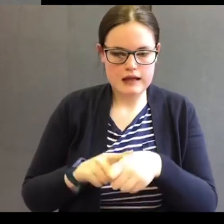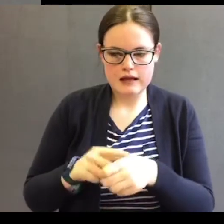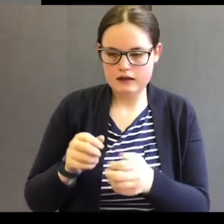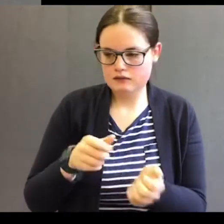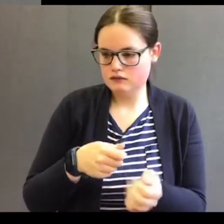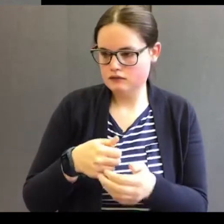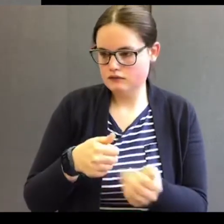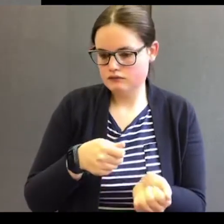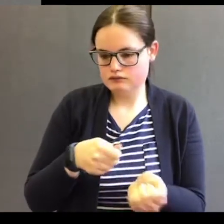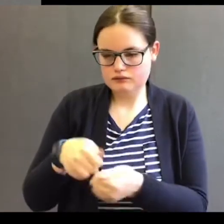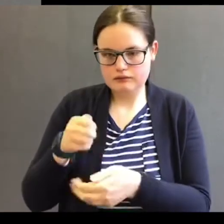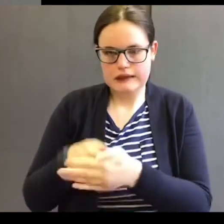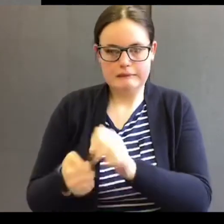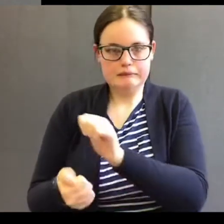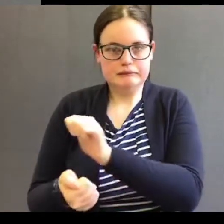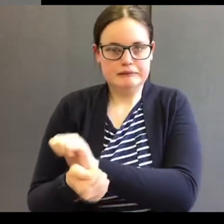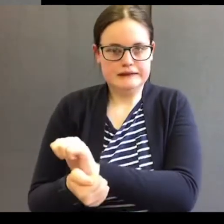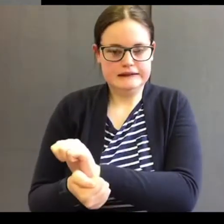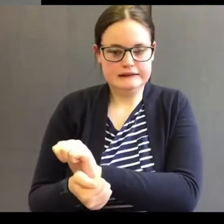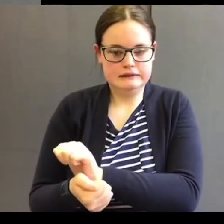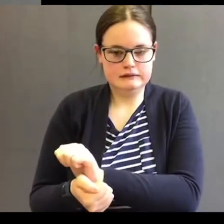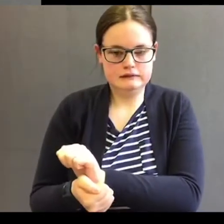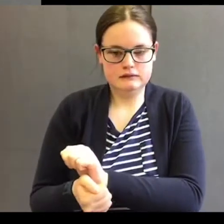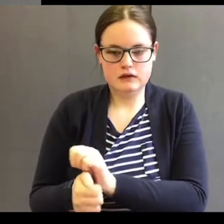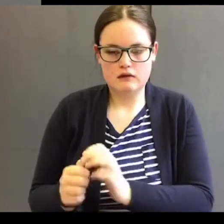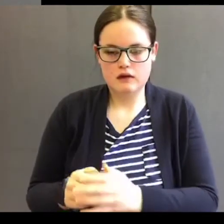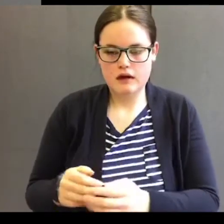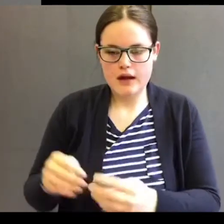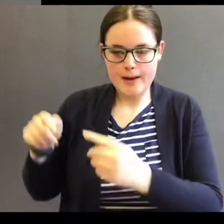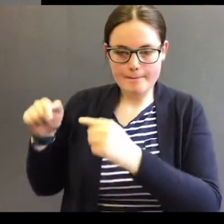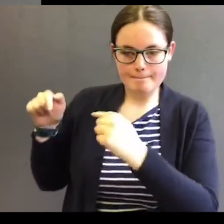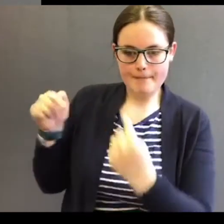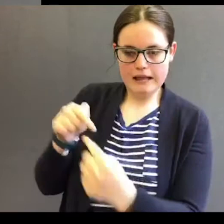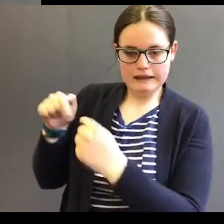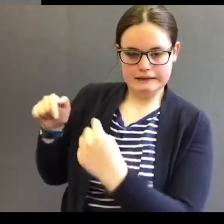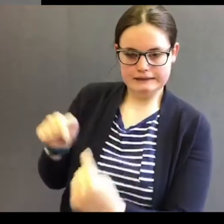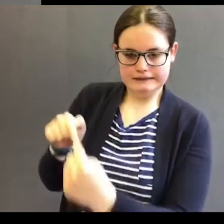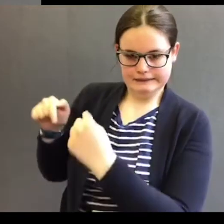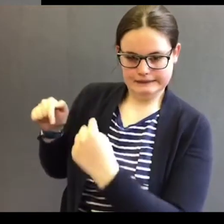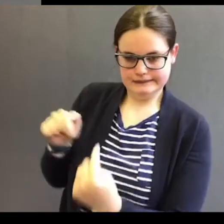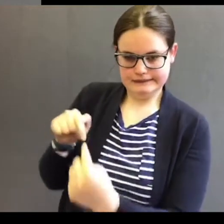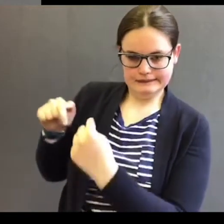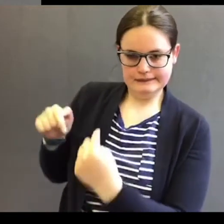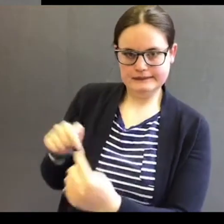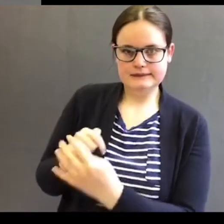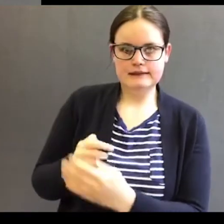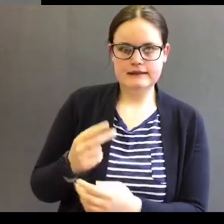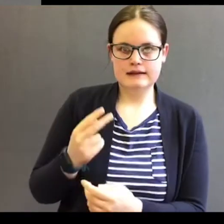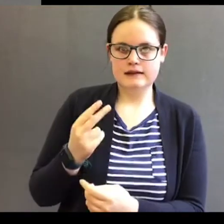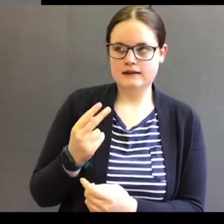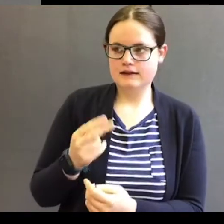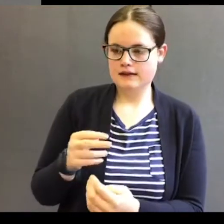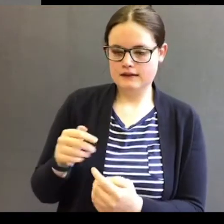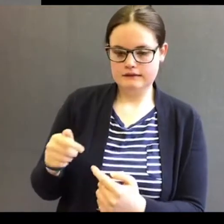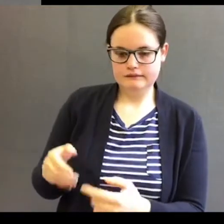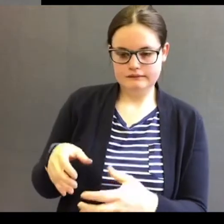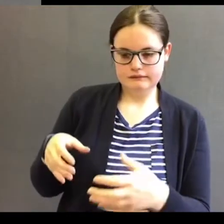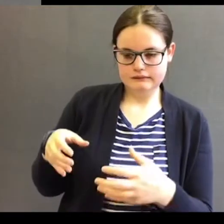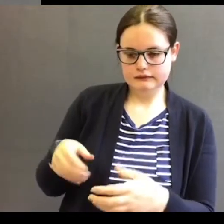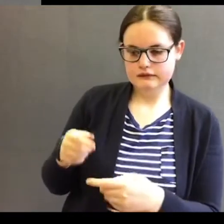a second time put in prison. There was this battle going on. Two